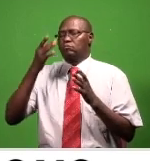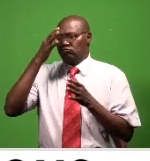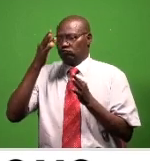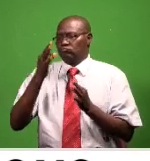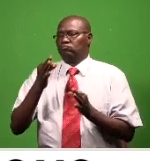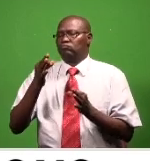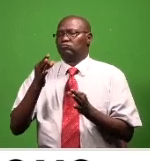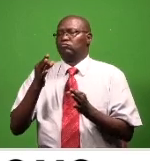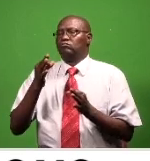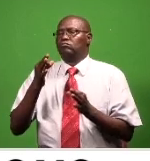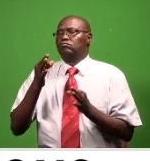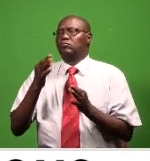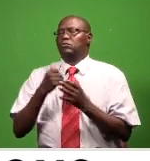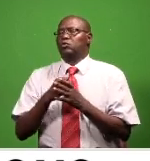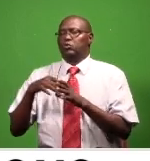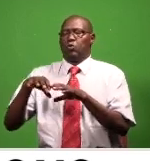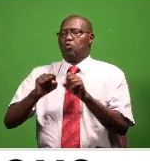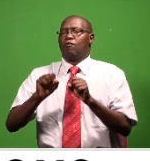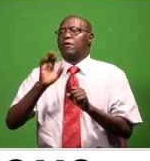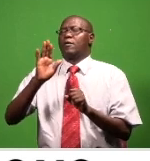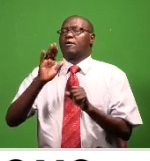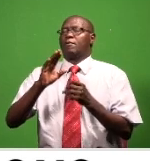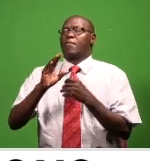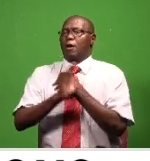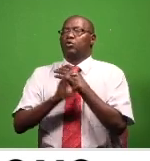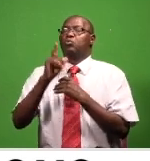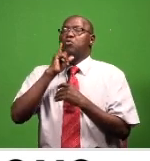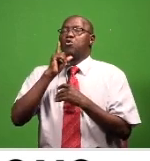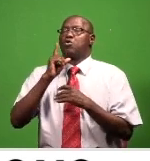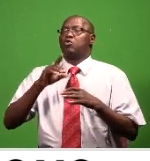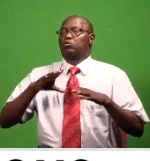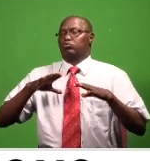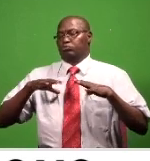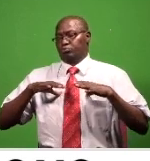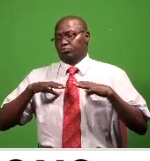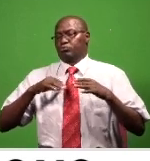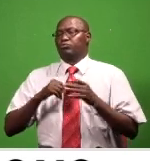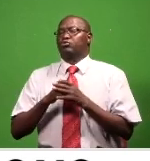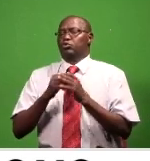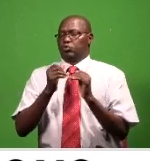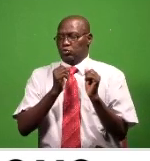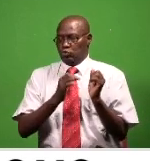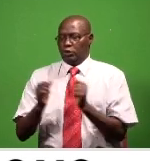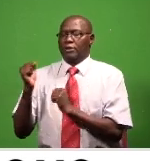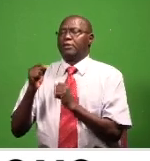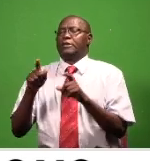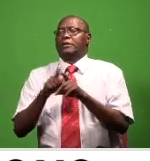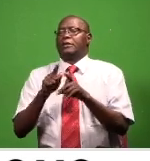country. We are marching on. Tomorrow we take a break, strategize and recharge.